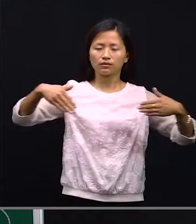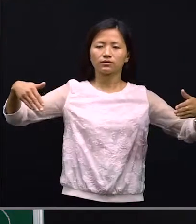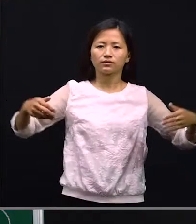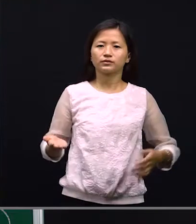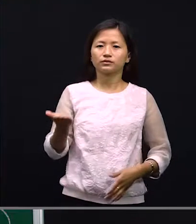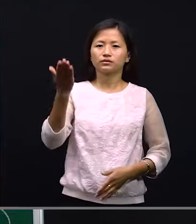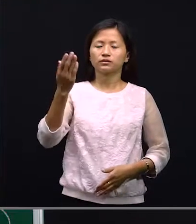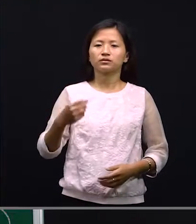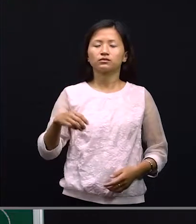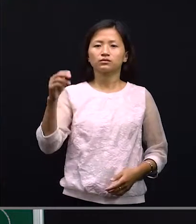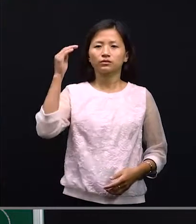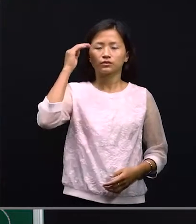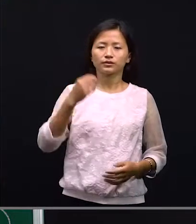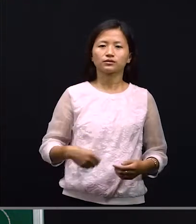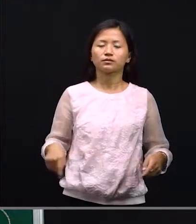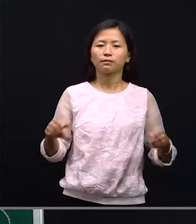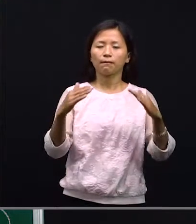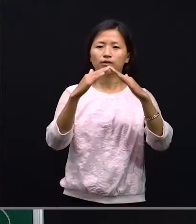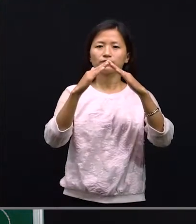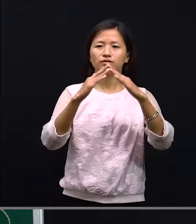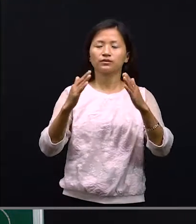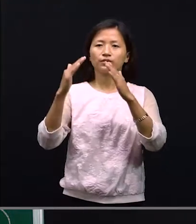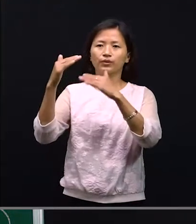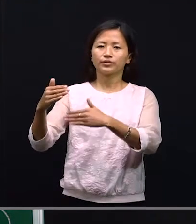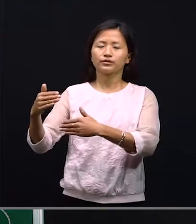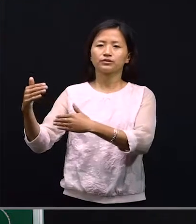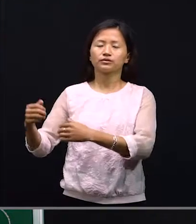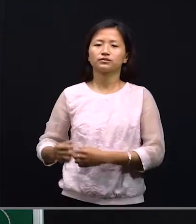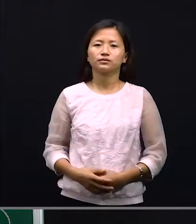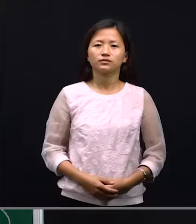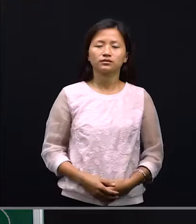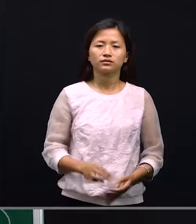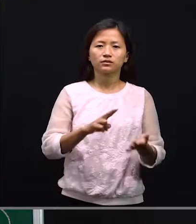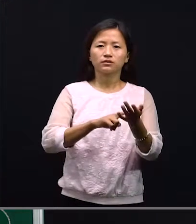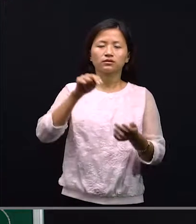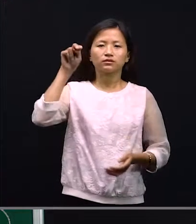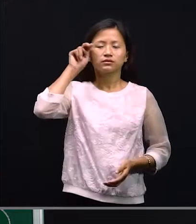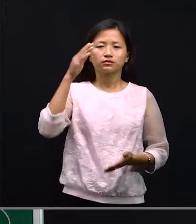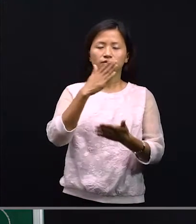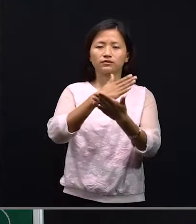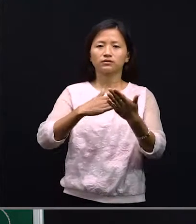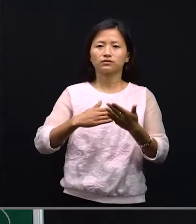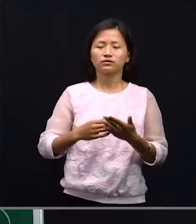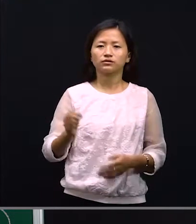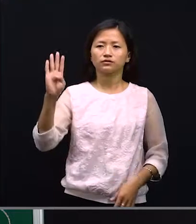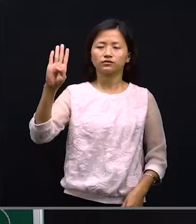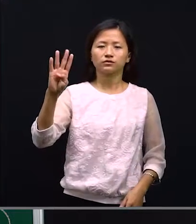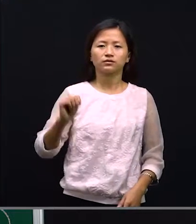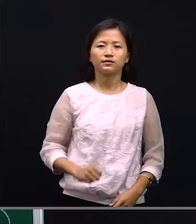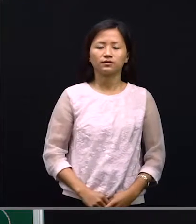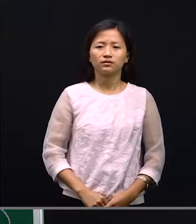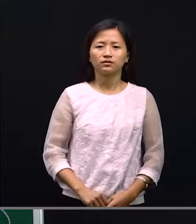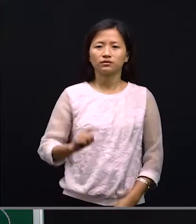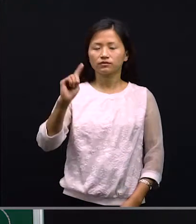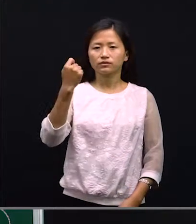together, they are known as the mountain ranges. So here in Nagaland, the mountain ranges are divided into four. Okay,